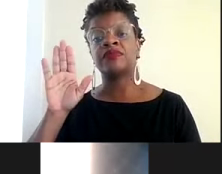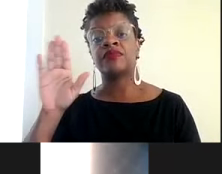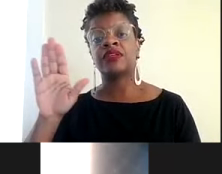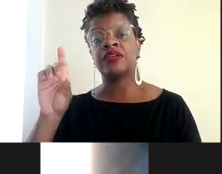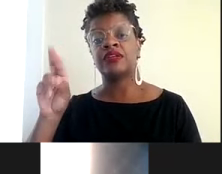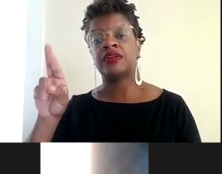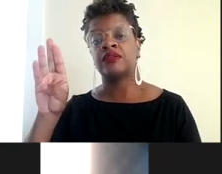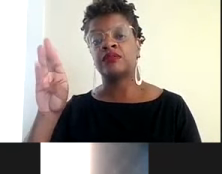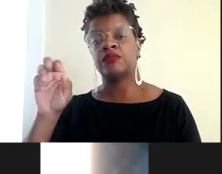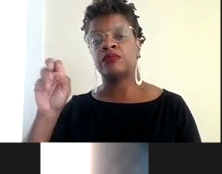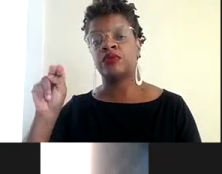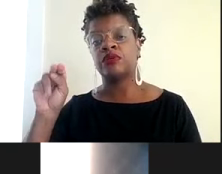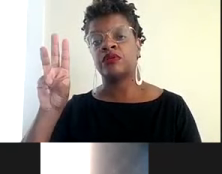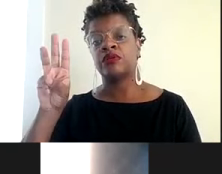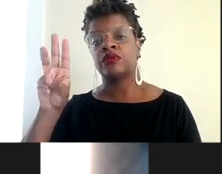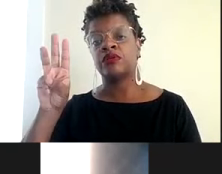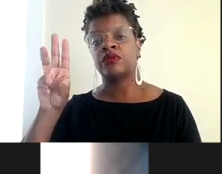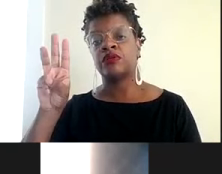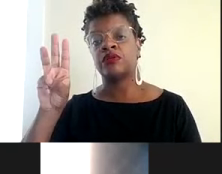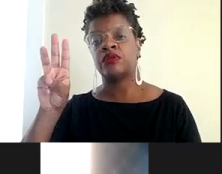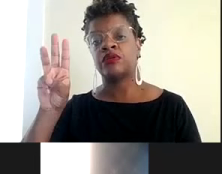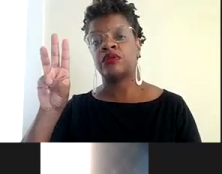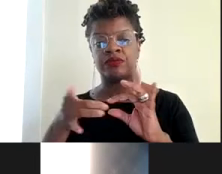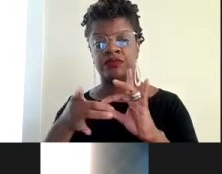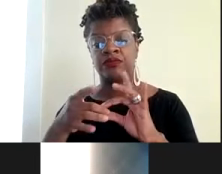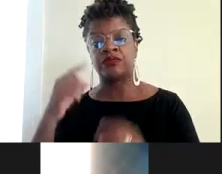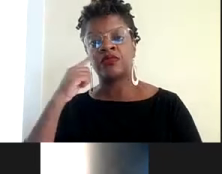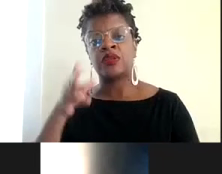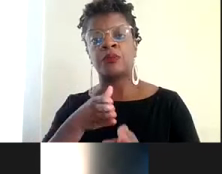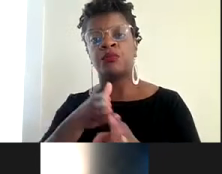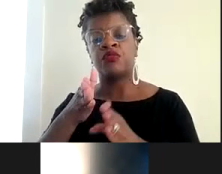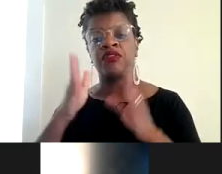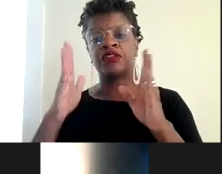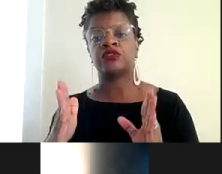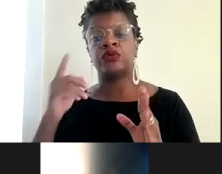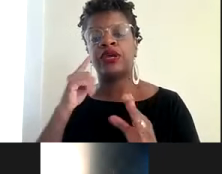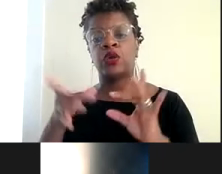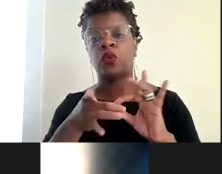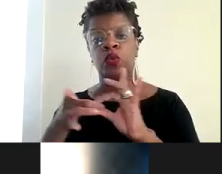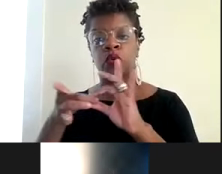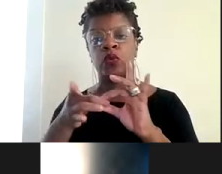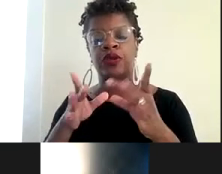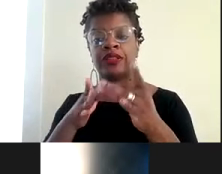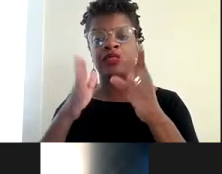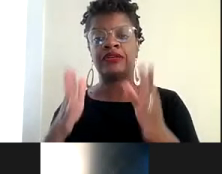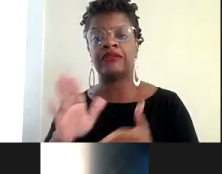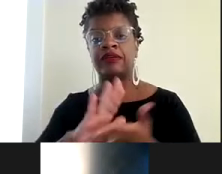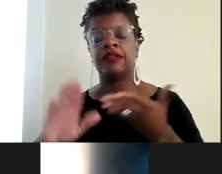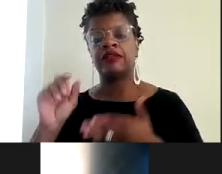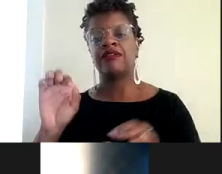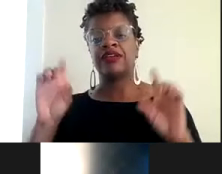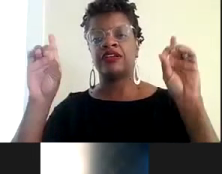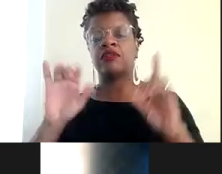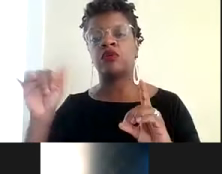of early childhood education in the Department of Instruction and Curriculum, leadership in the College of Education,